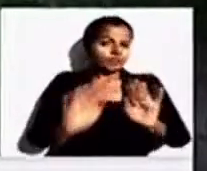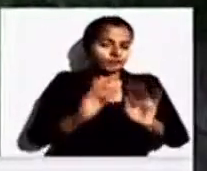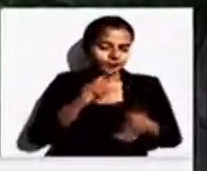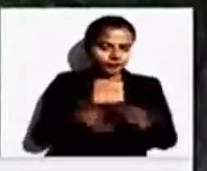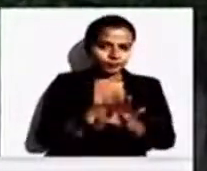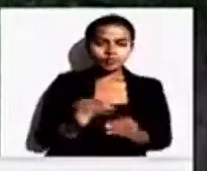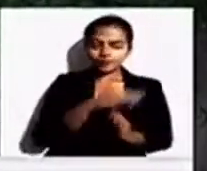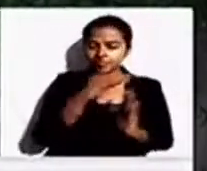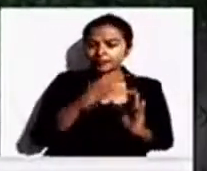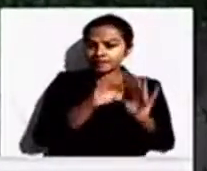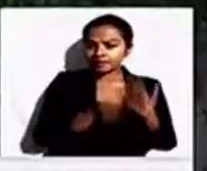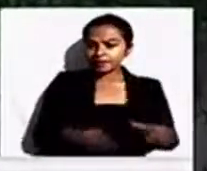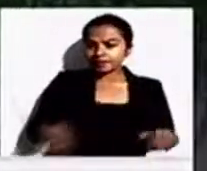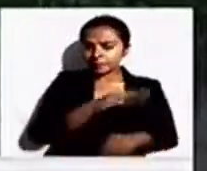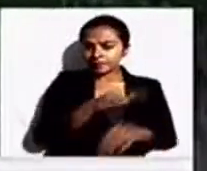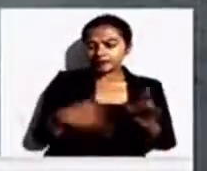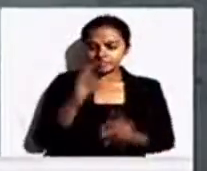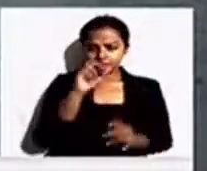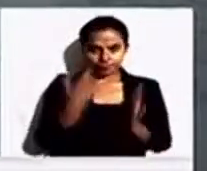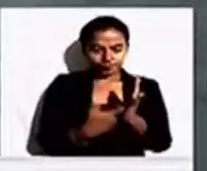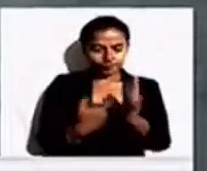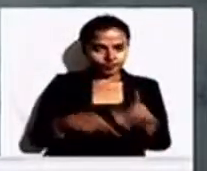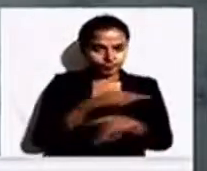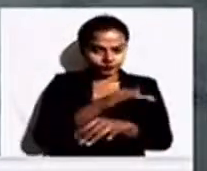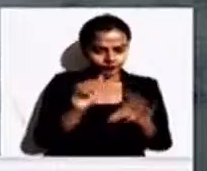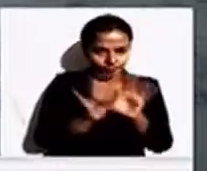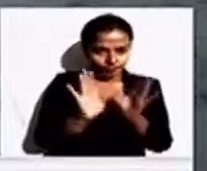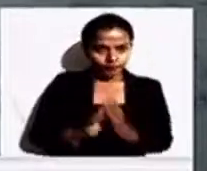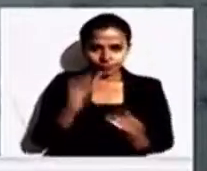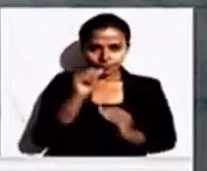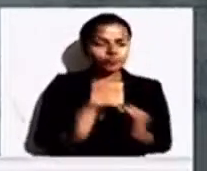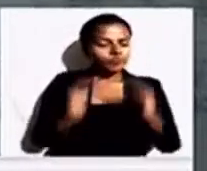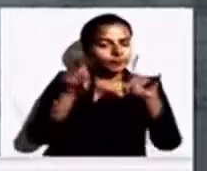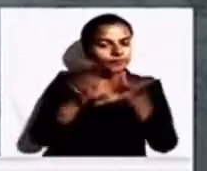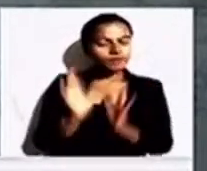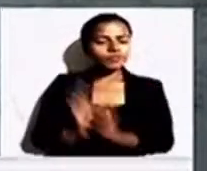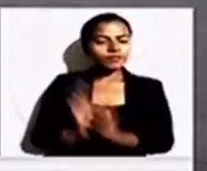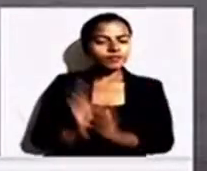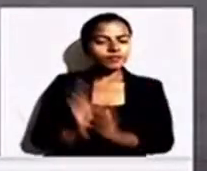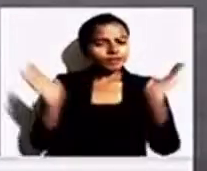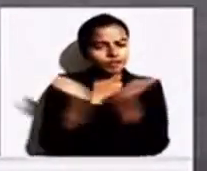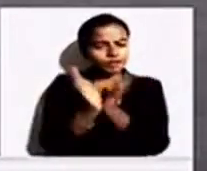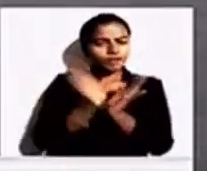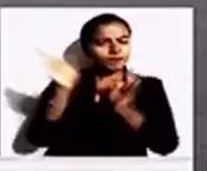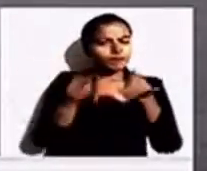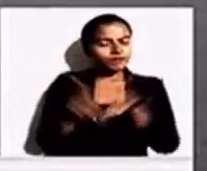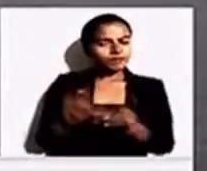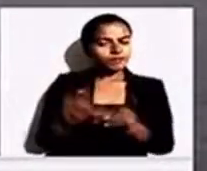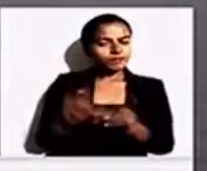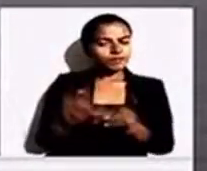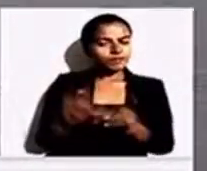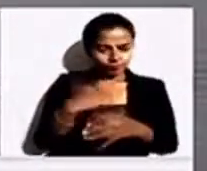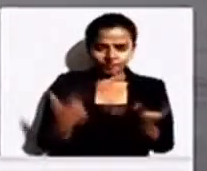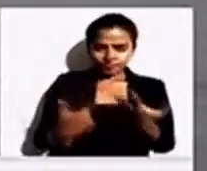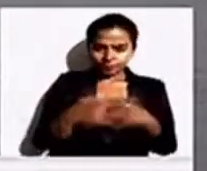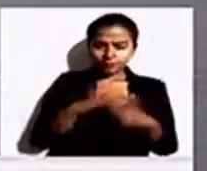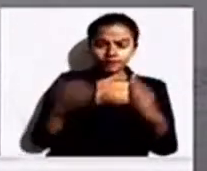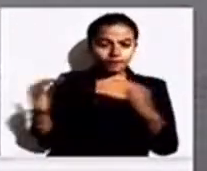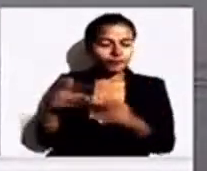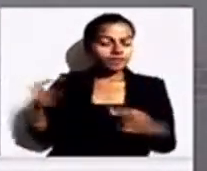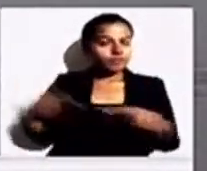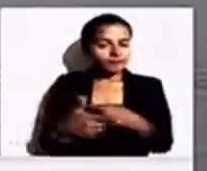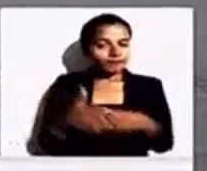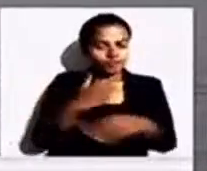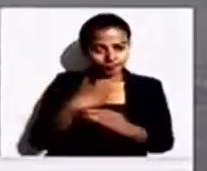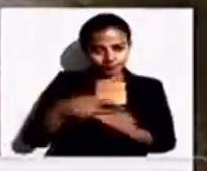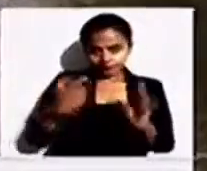were inundated by floods, trees and branches were strewn across the Jayanthipuram area. Several vessels and fishing gear in the coast of Kilinochi were damaged